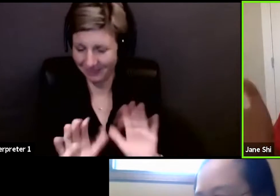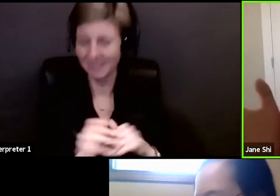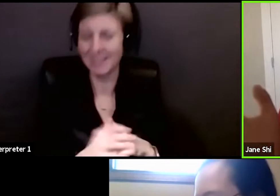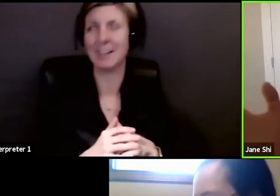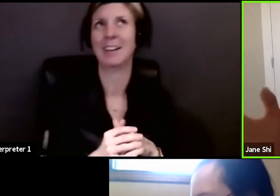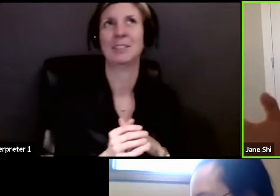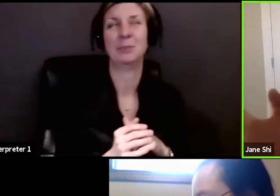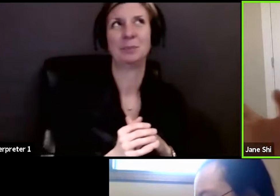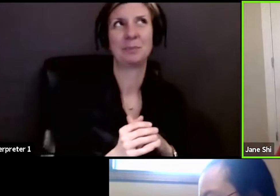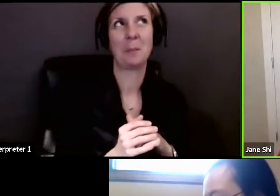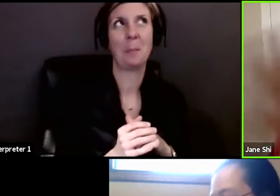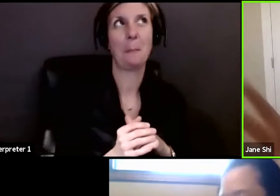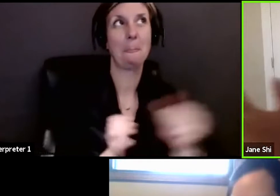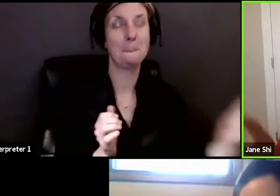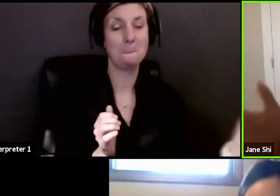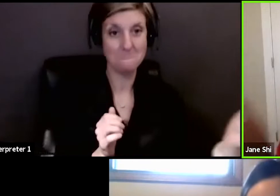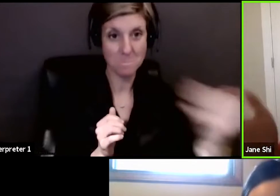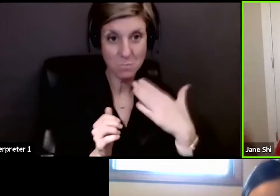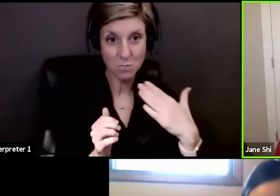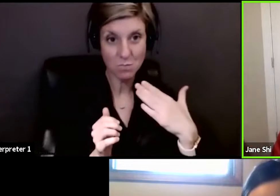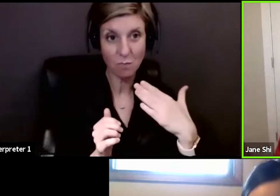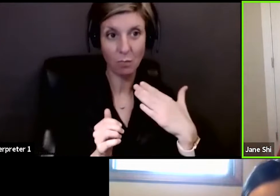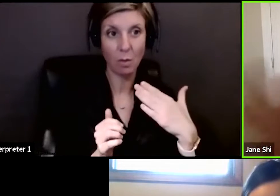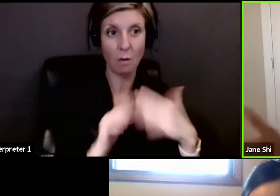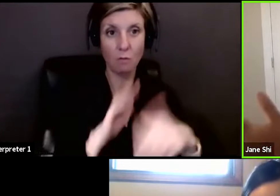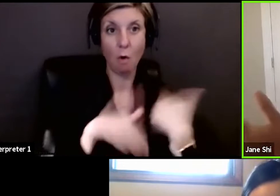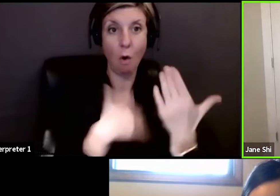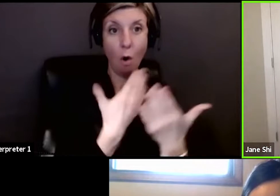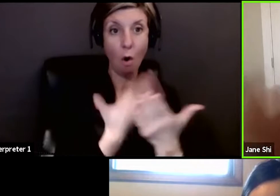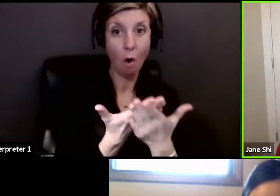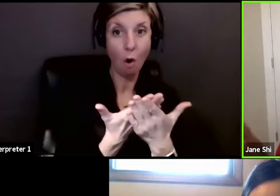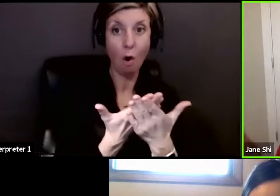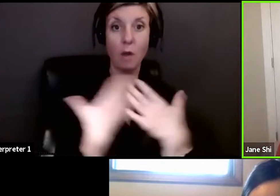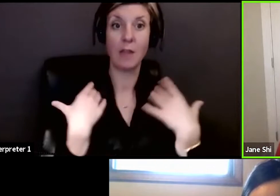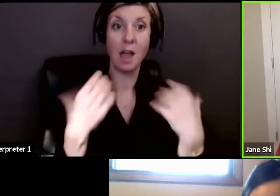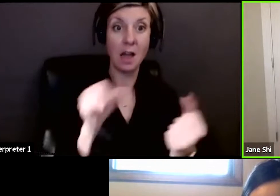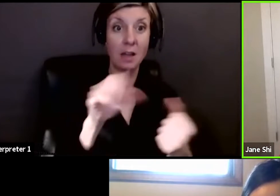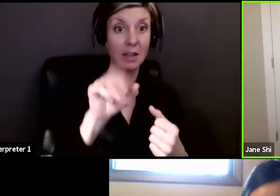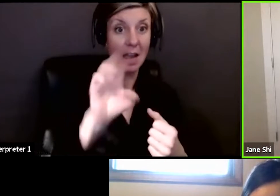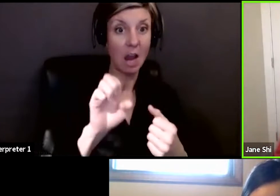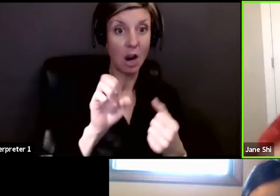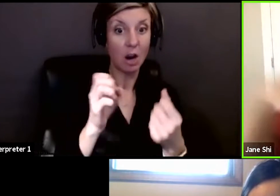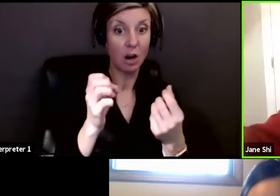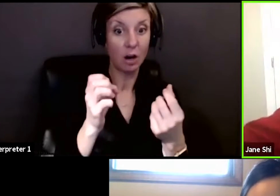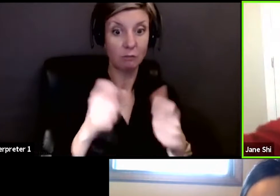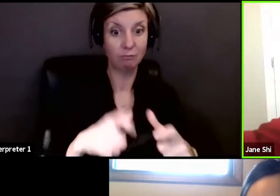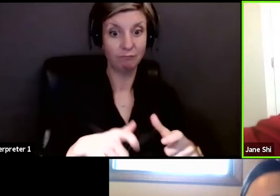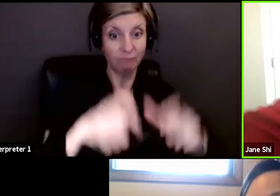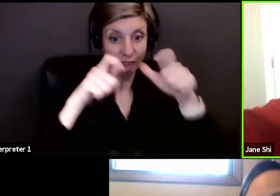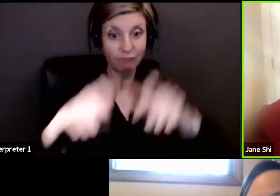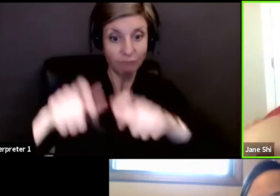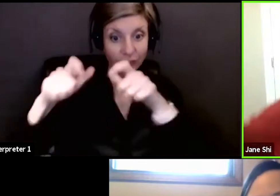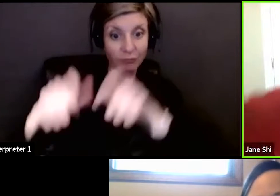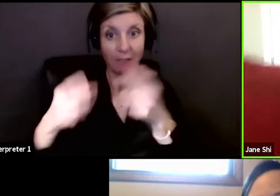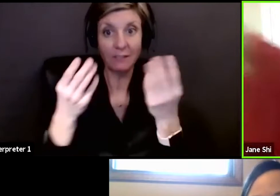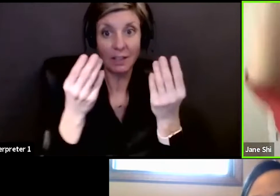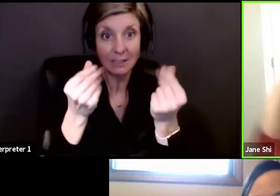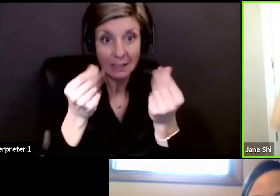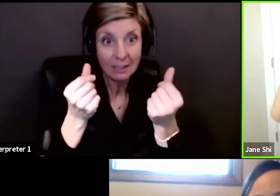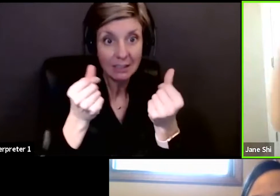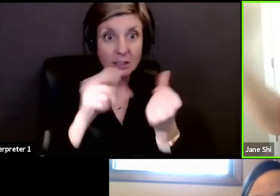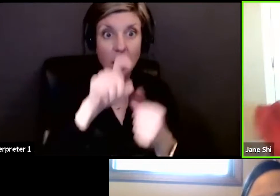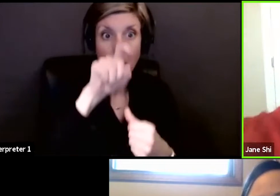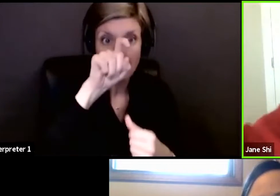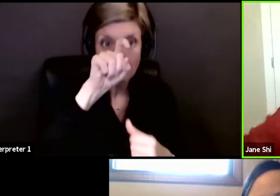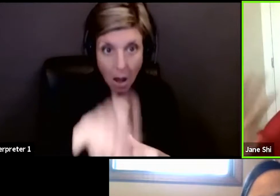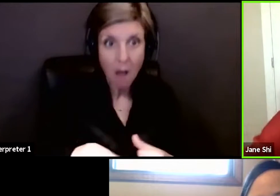That states that in all healthcare facilities, masks are to be worn because it is a panini, it is a